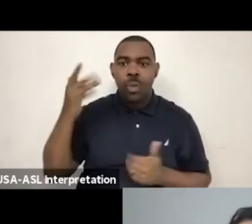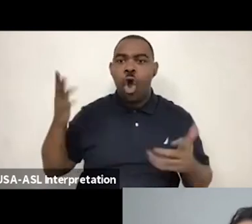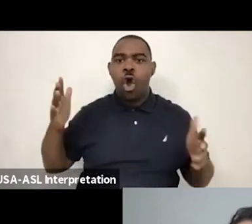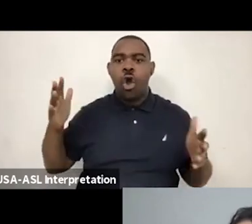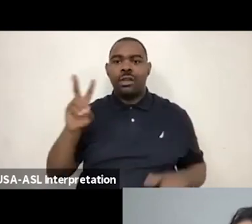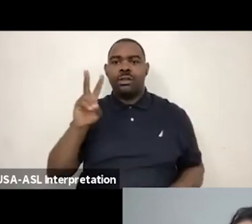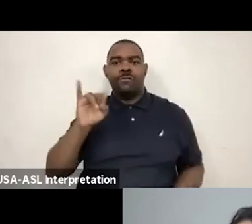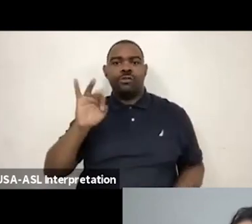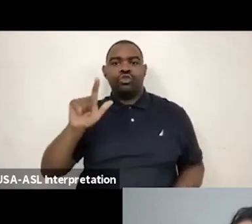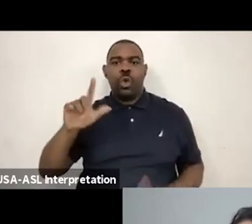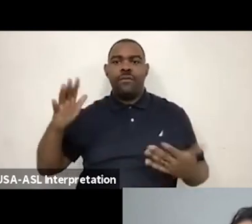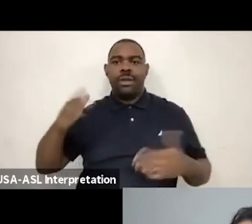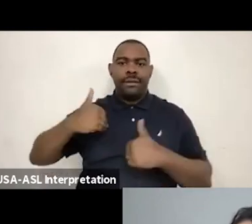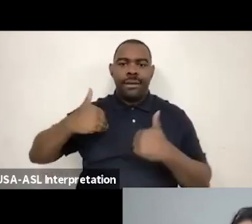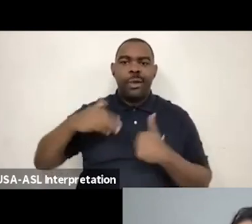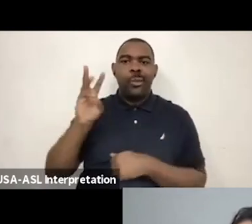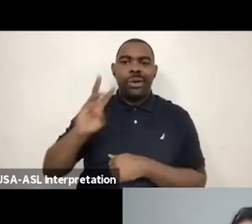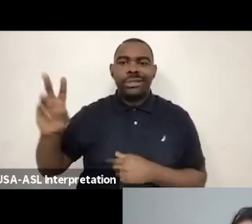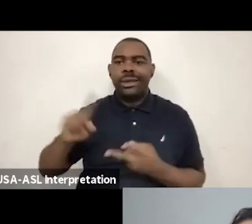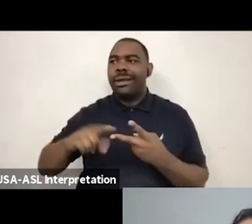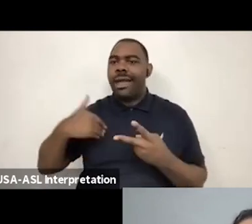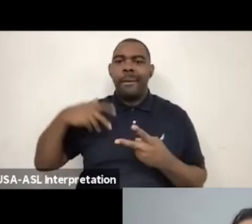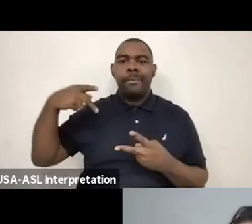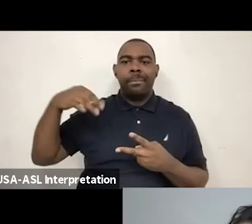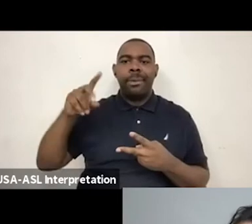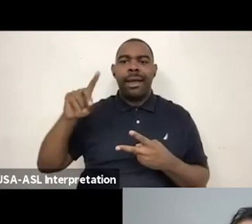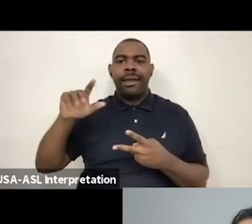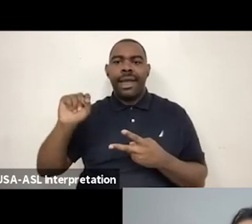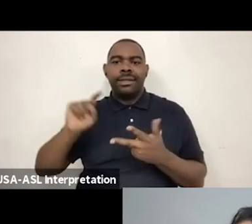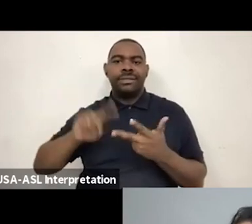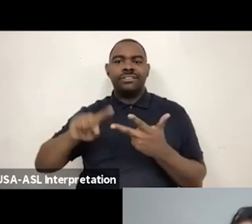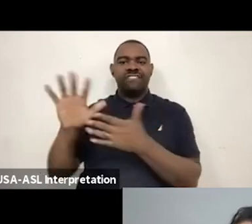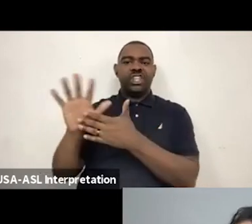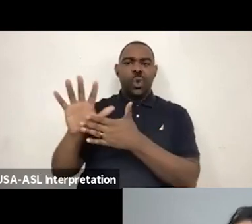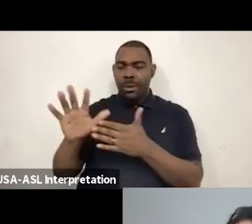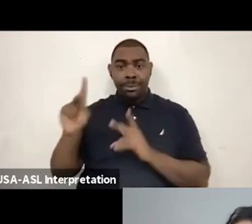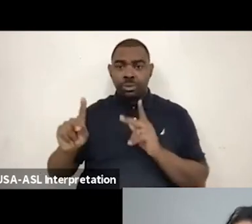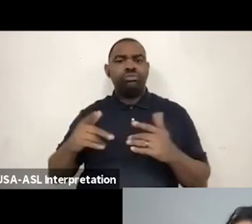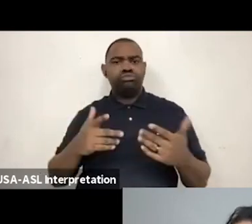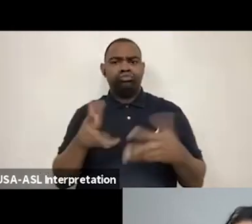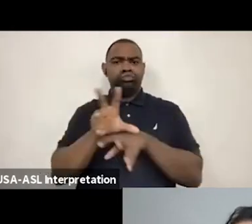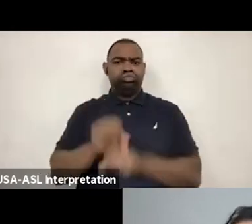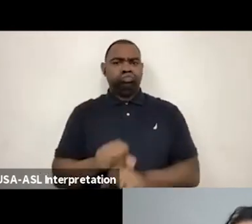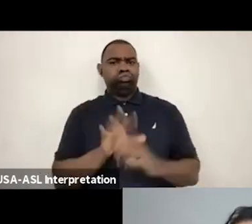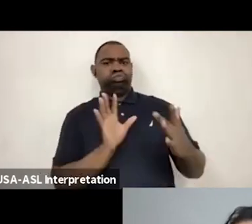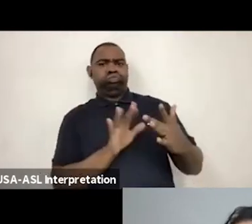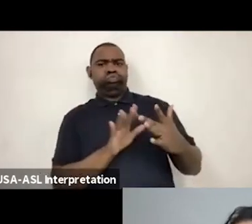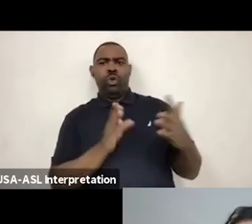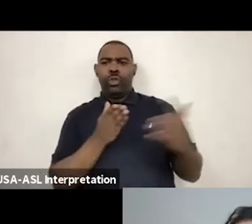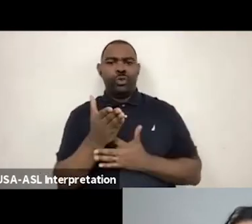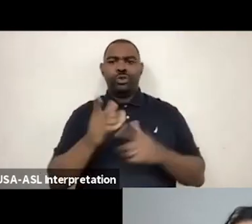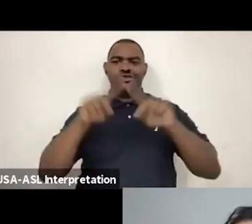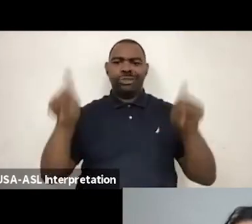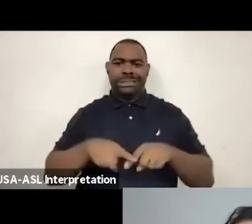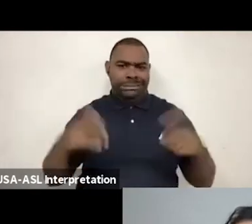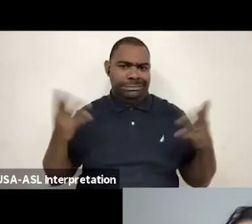were already virtual. We had our website and we did podcasts and videos. So people were accustomed to reaching us